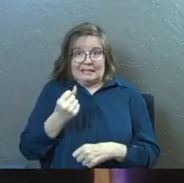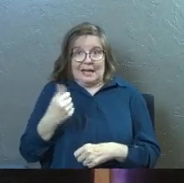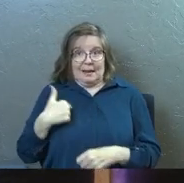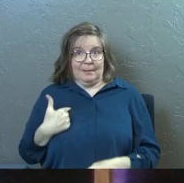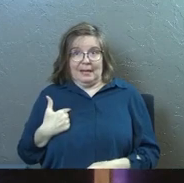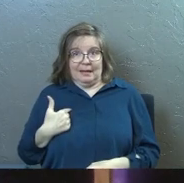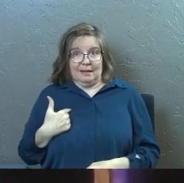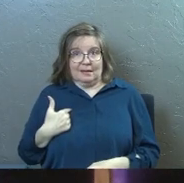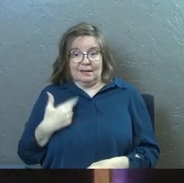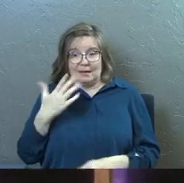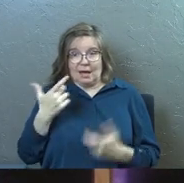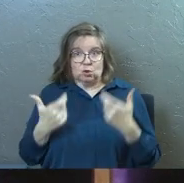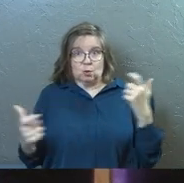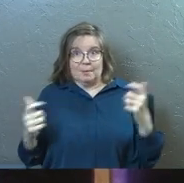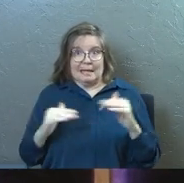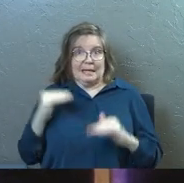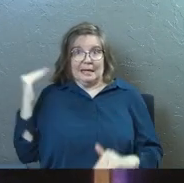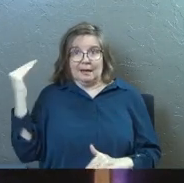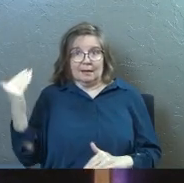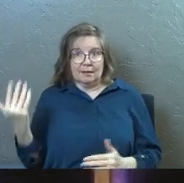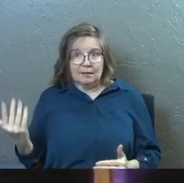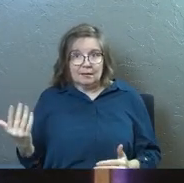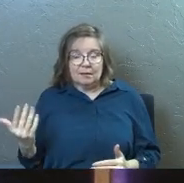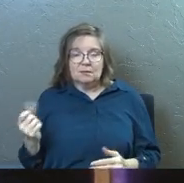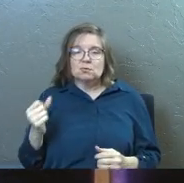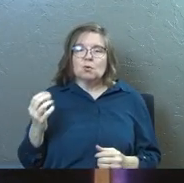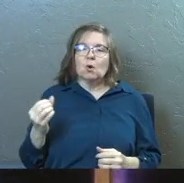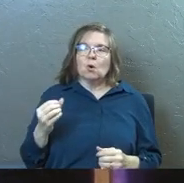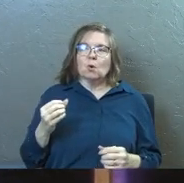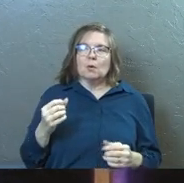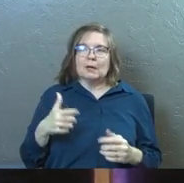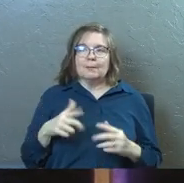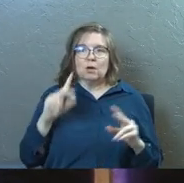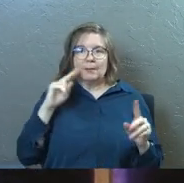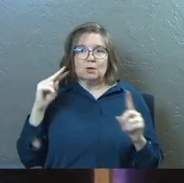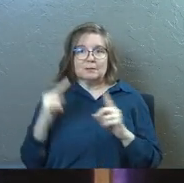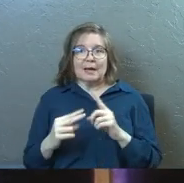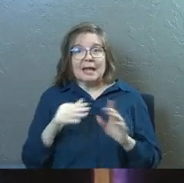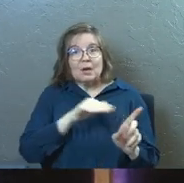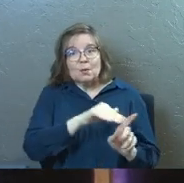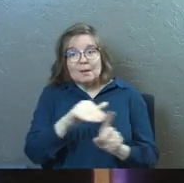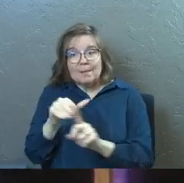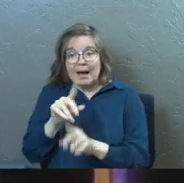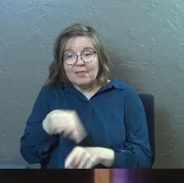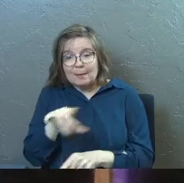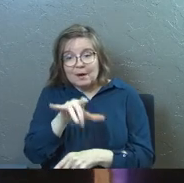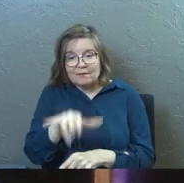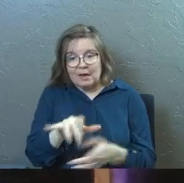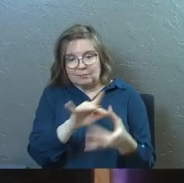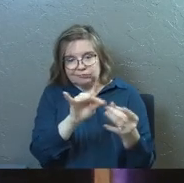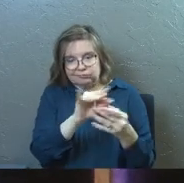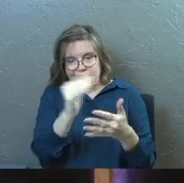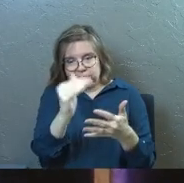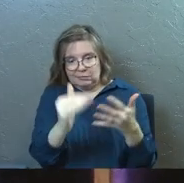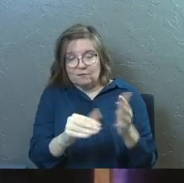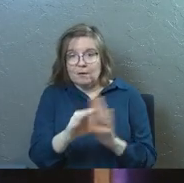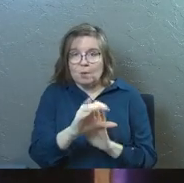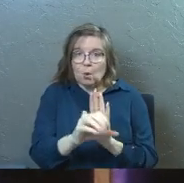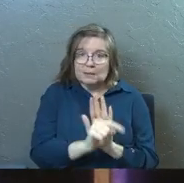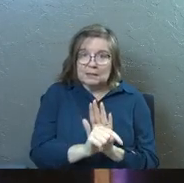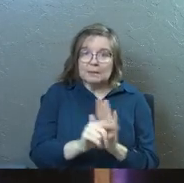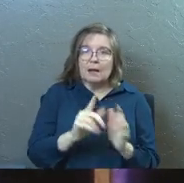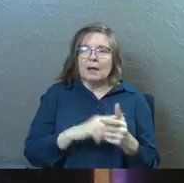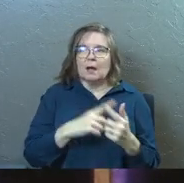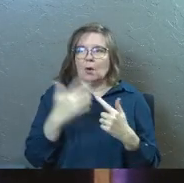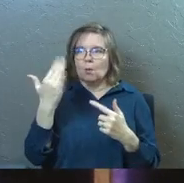God. God's just too big. And so he put it in perspective and he reminds them of that from the Old